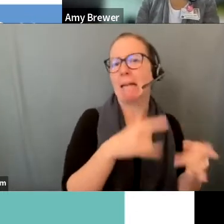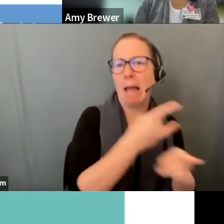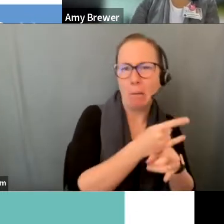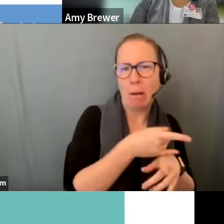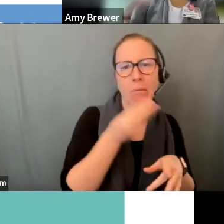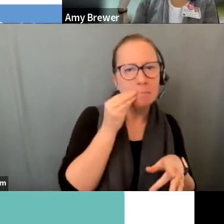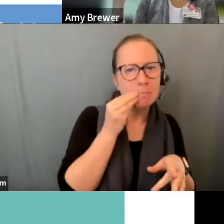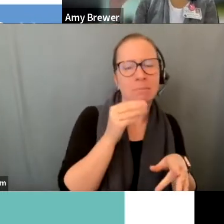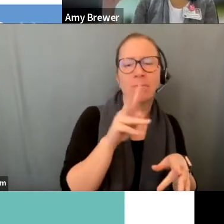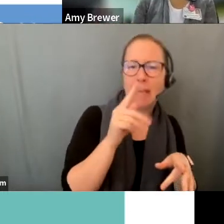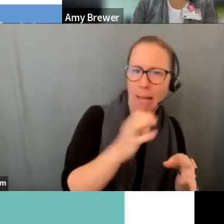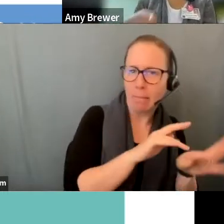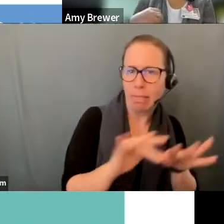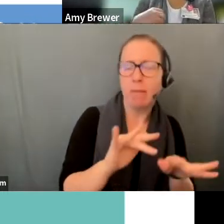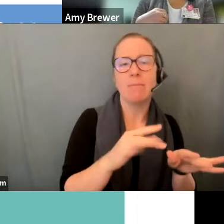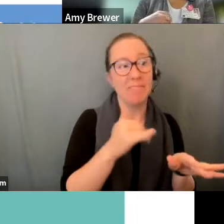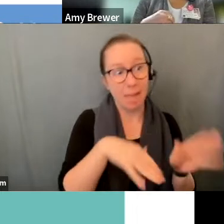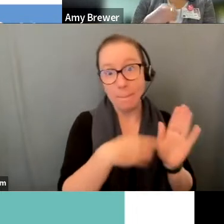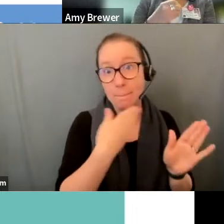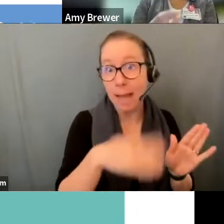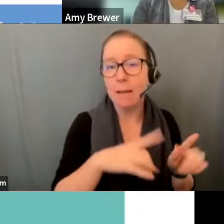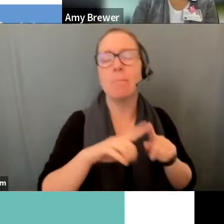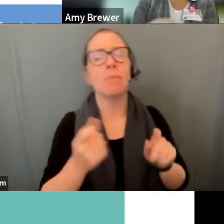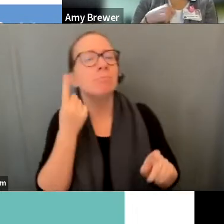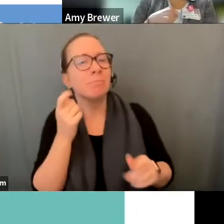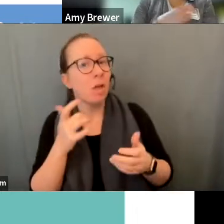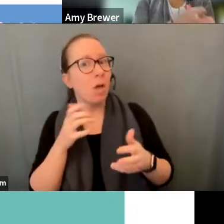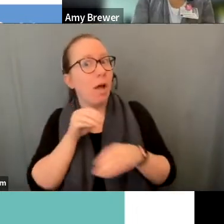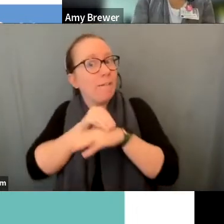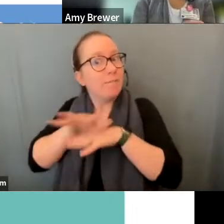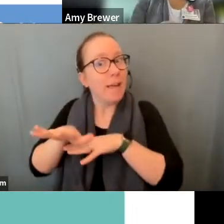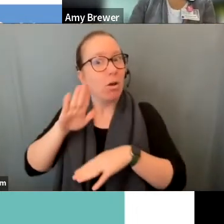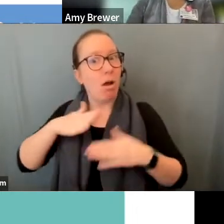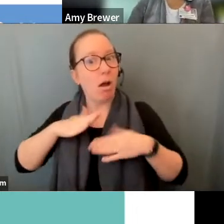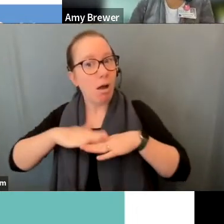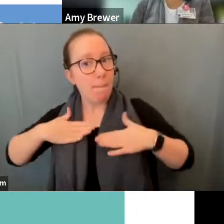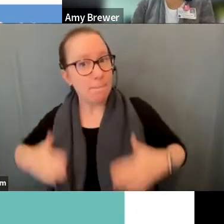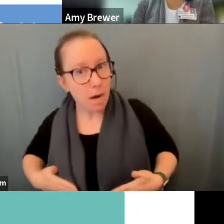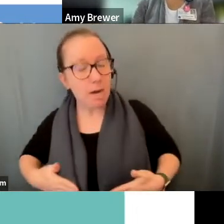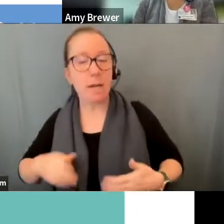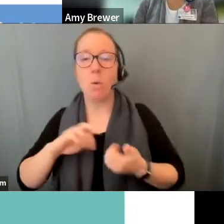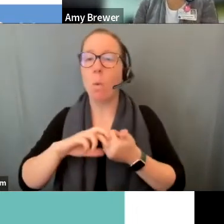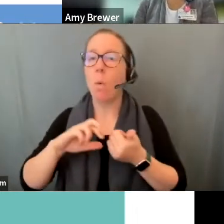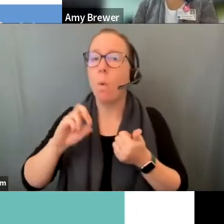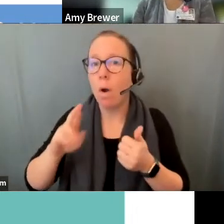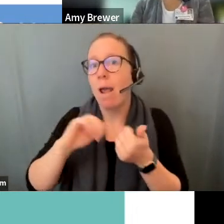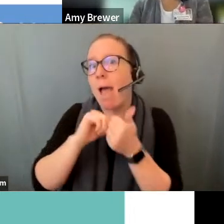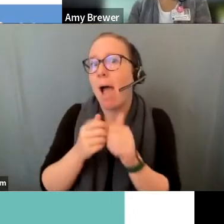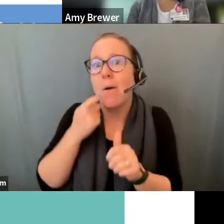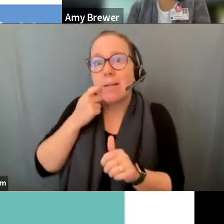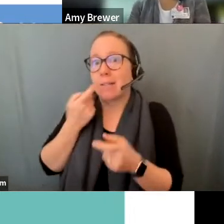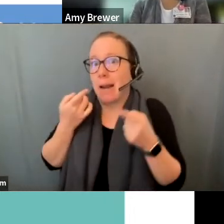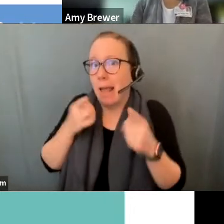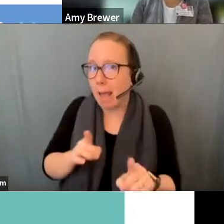understand what it does to their bodies and about addiction and when addiction takes place, right? And not that you'll be